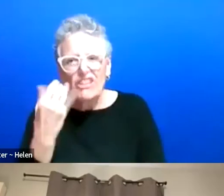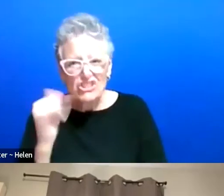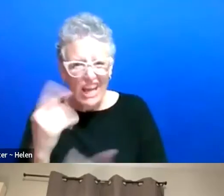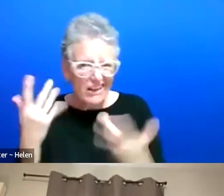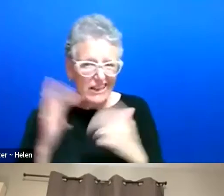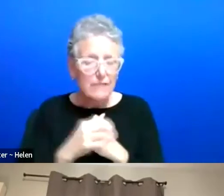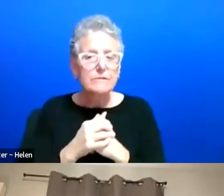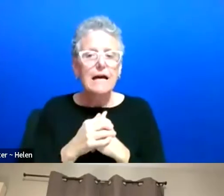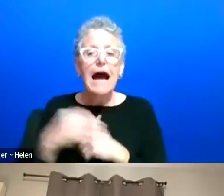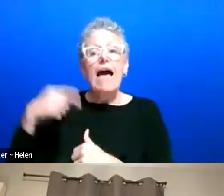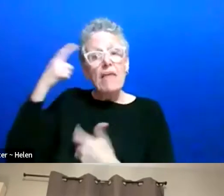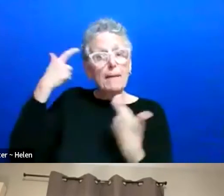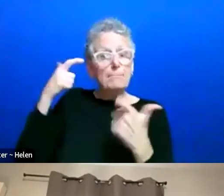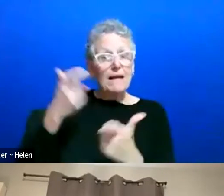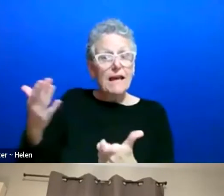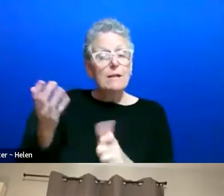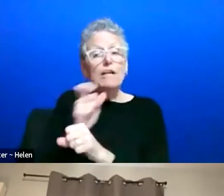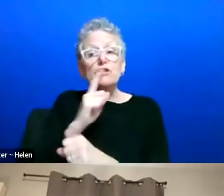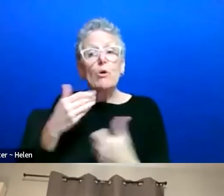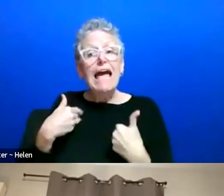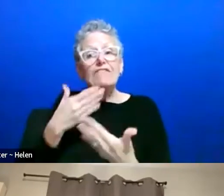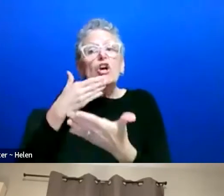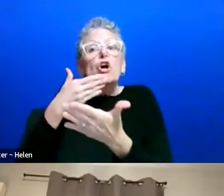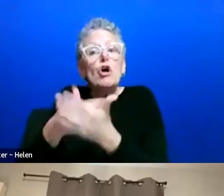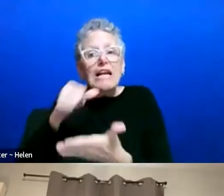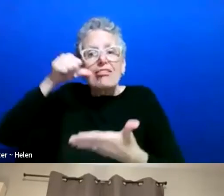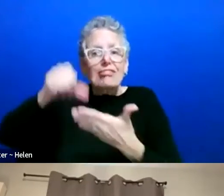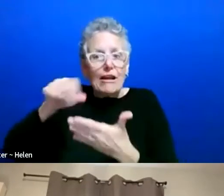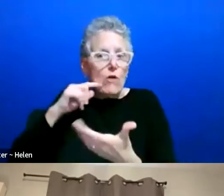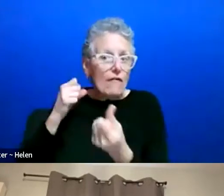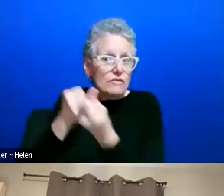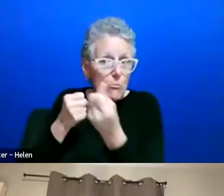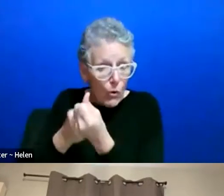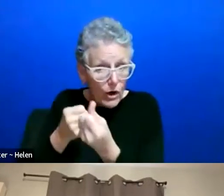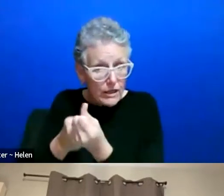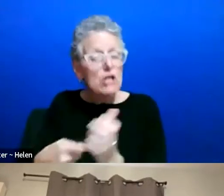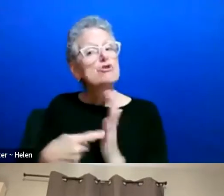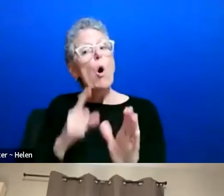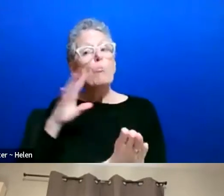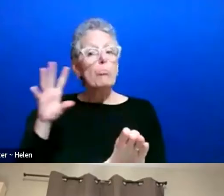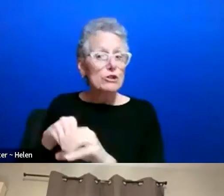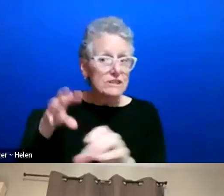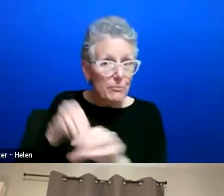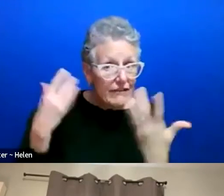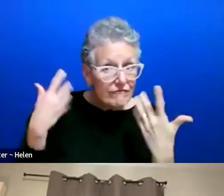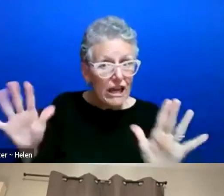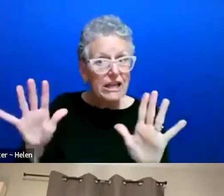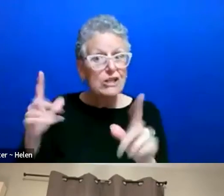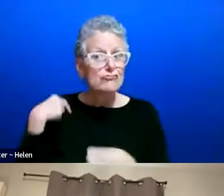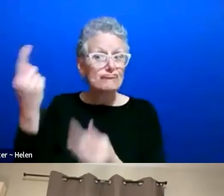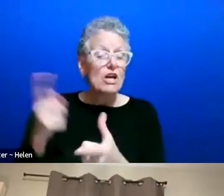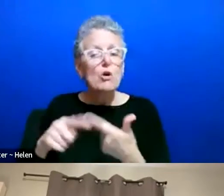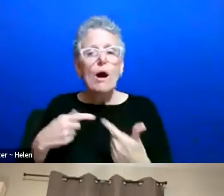biggest thing to make sure you have a good letter of support for getting the equipment is that you show participation, you have,